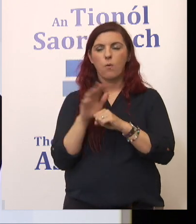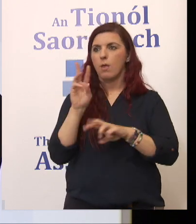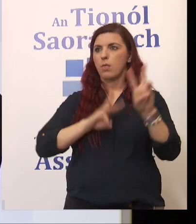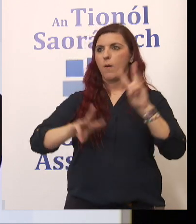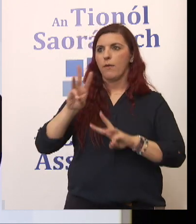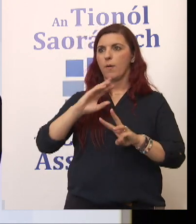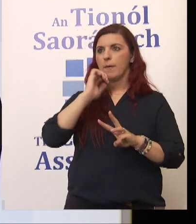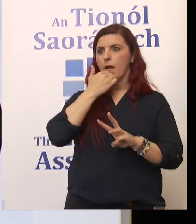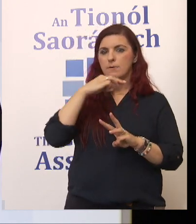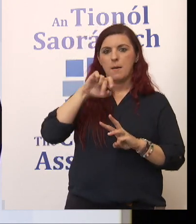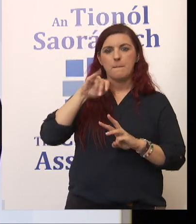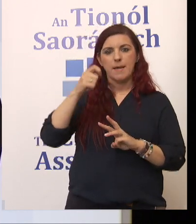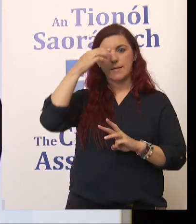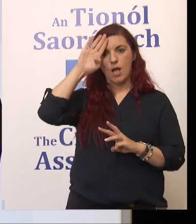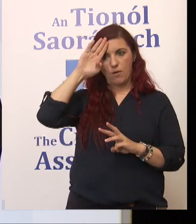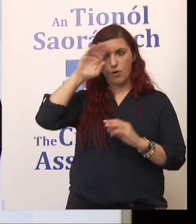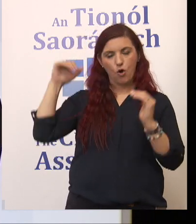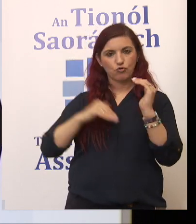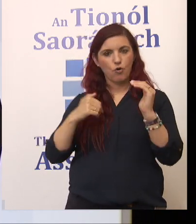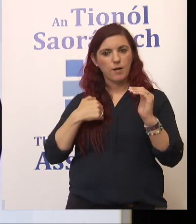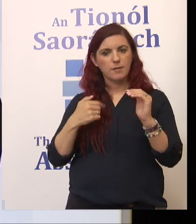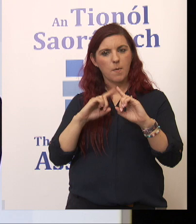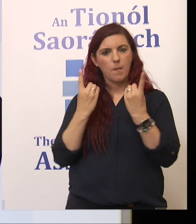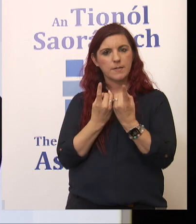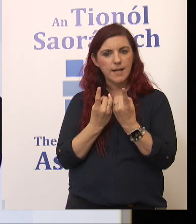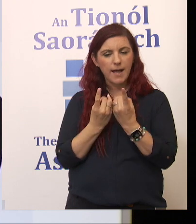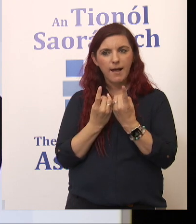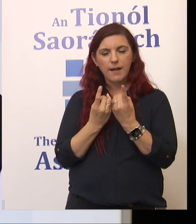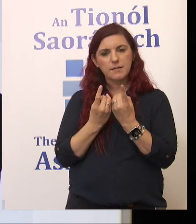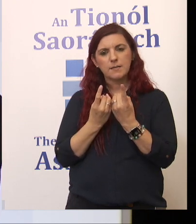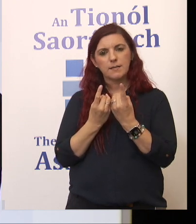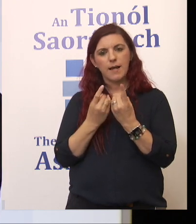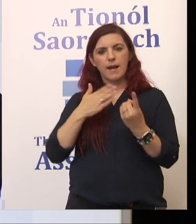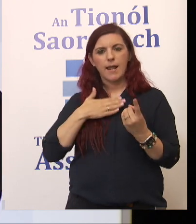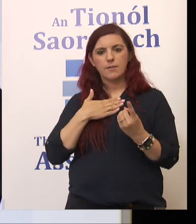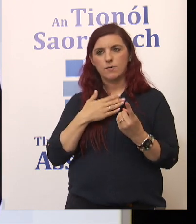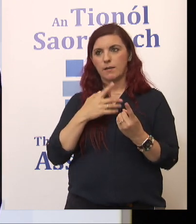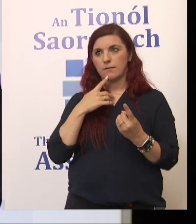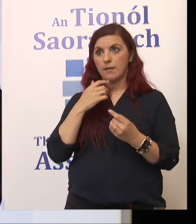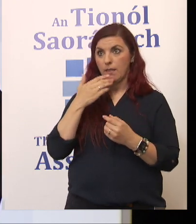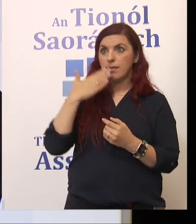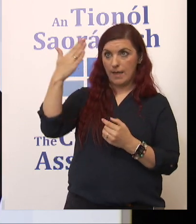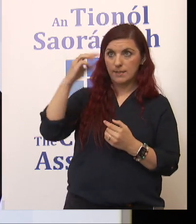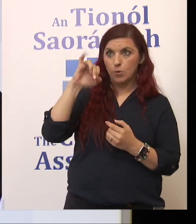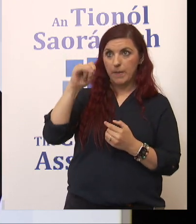we've got Met Erin with us as well, and I'd like to take due credit for that today.